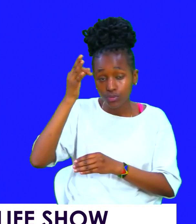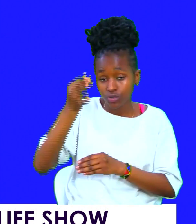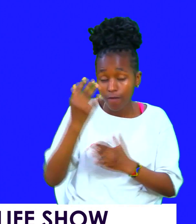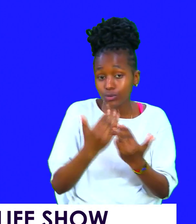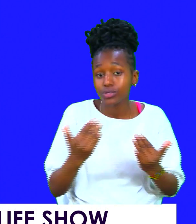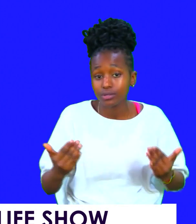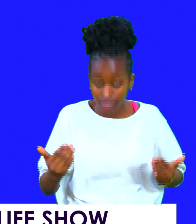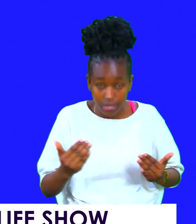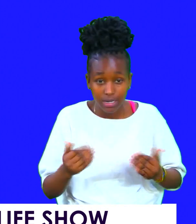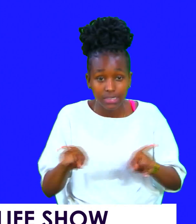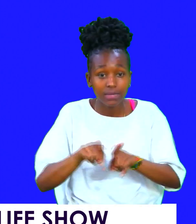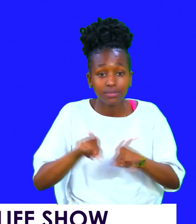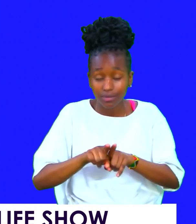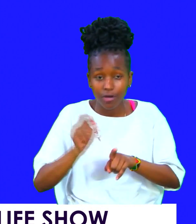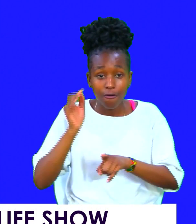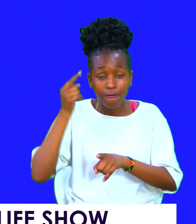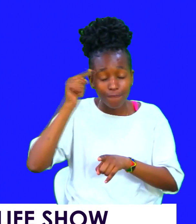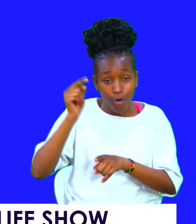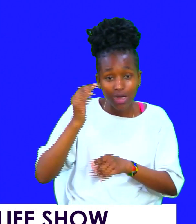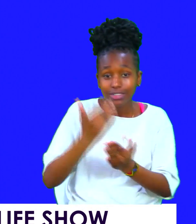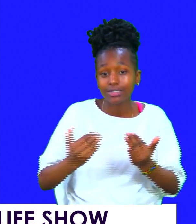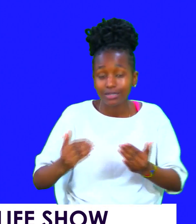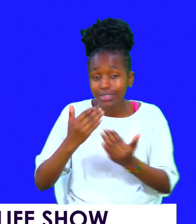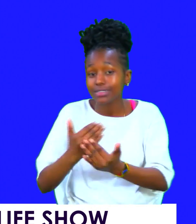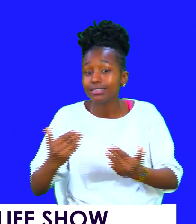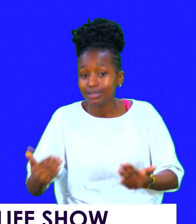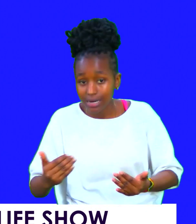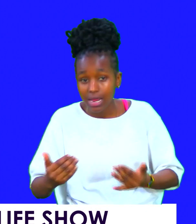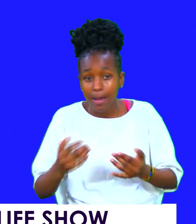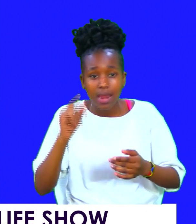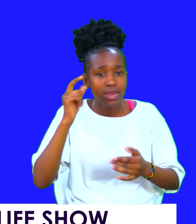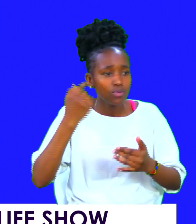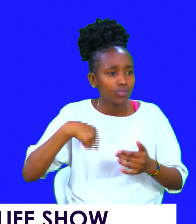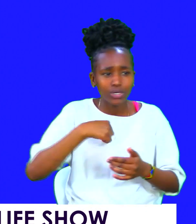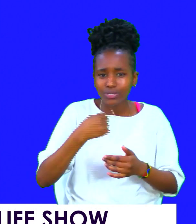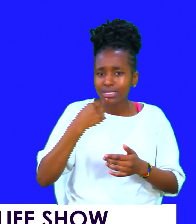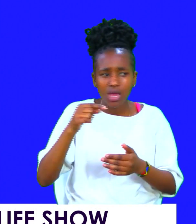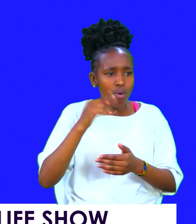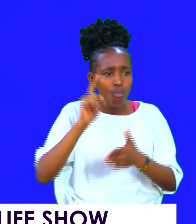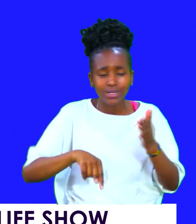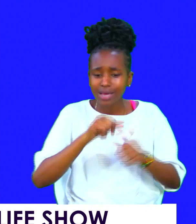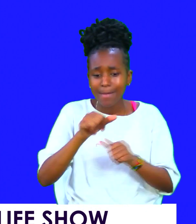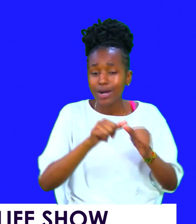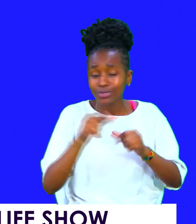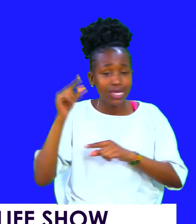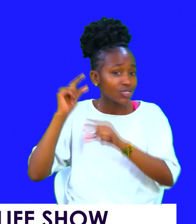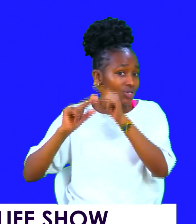and our children's children? What will be said of our generation in